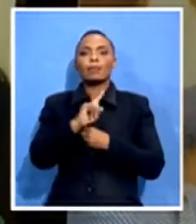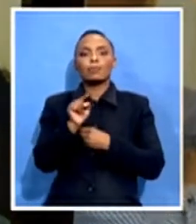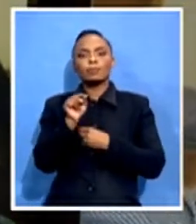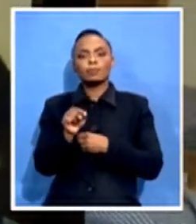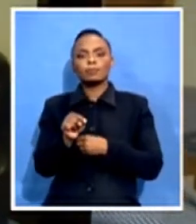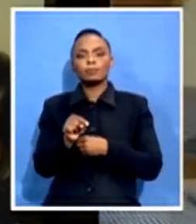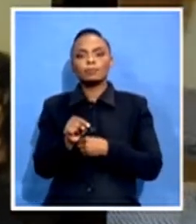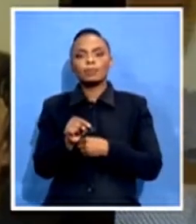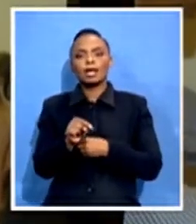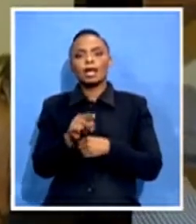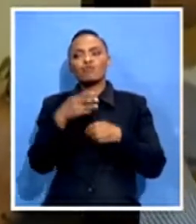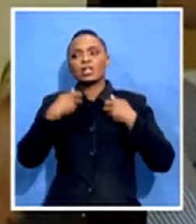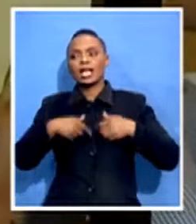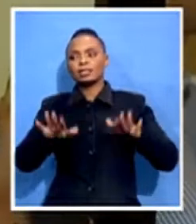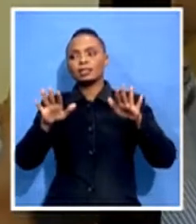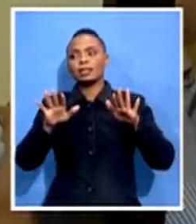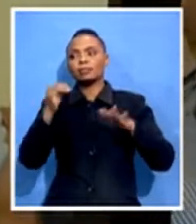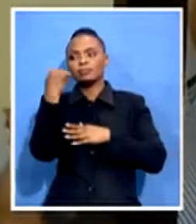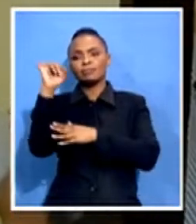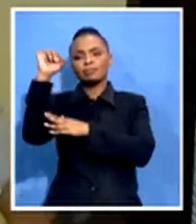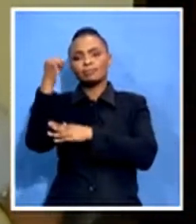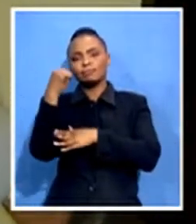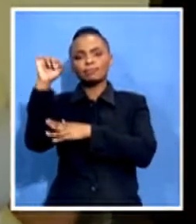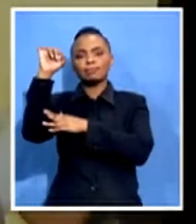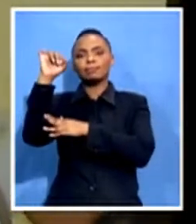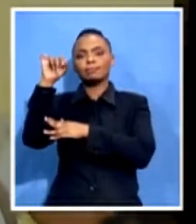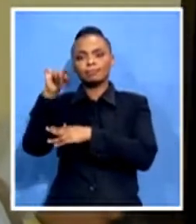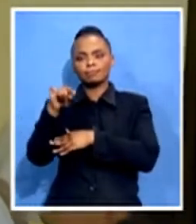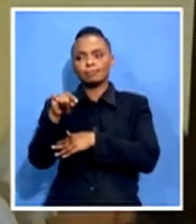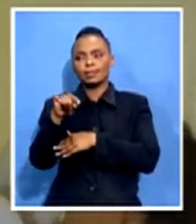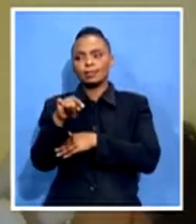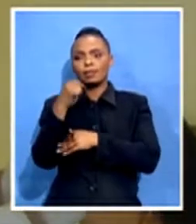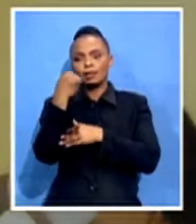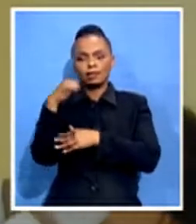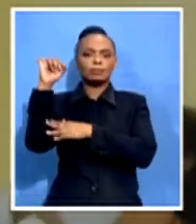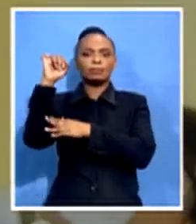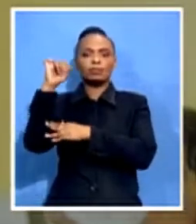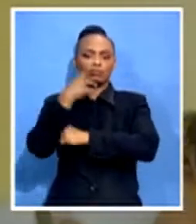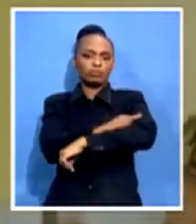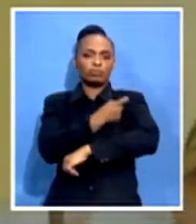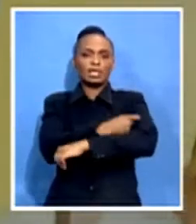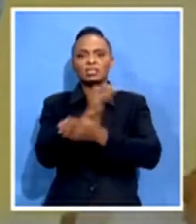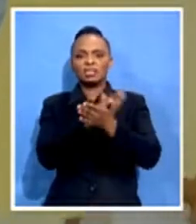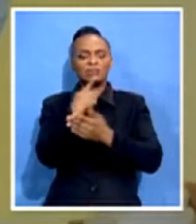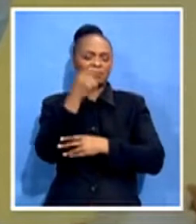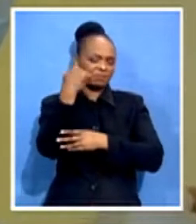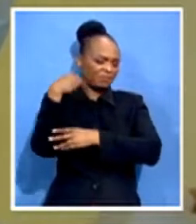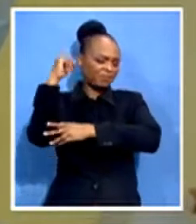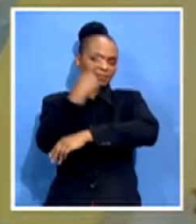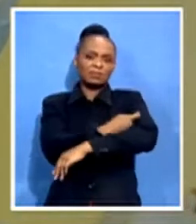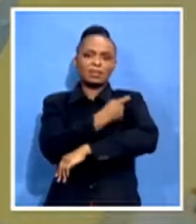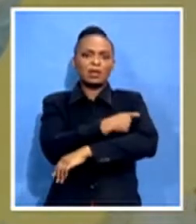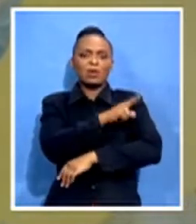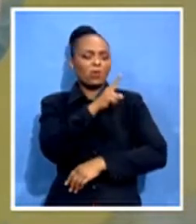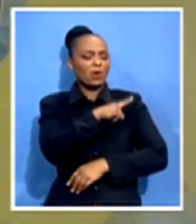first challenge, because here you are with individuals who have an opportunity to get the vaccine, but they are not yet comfortable